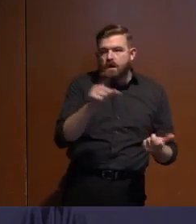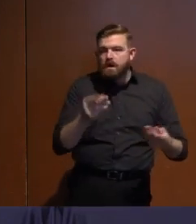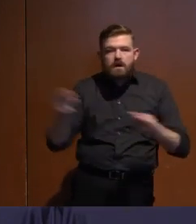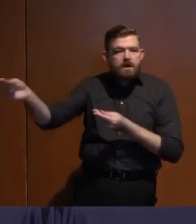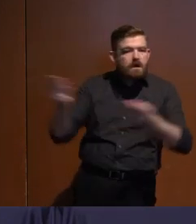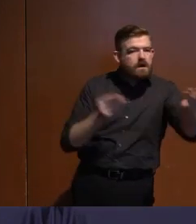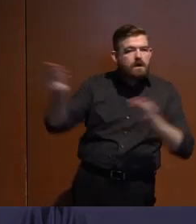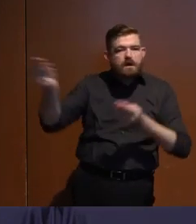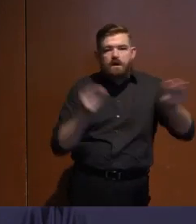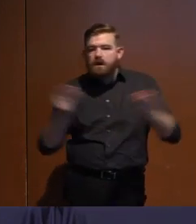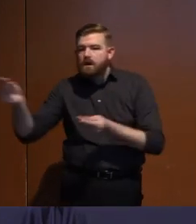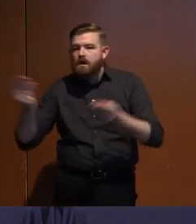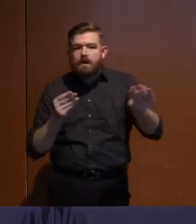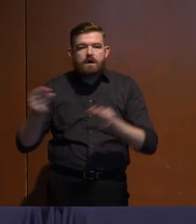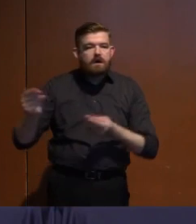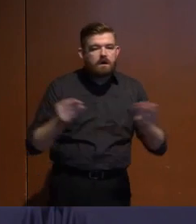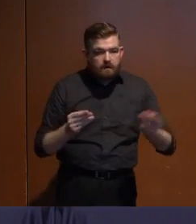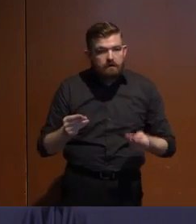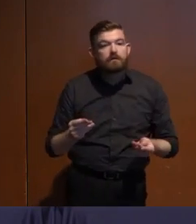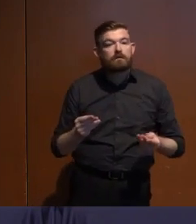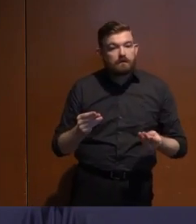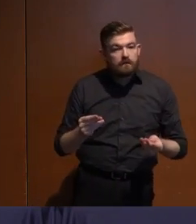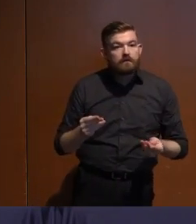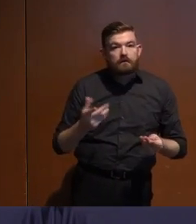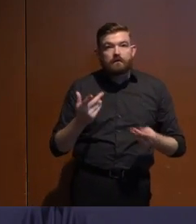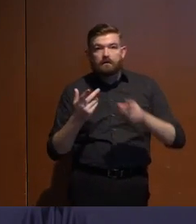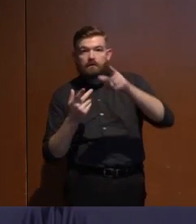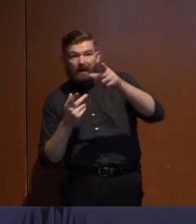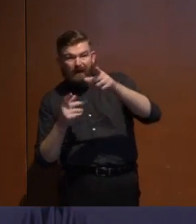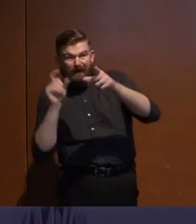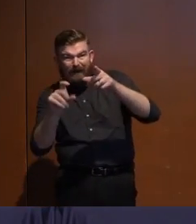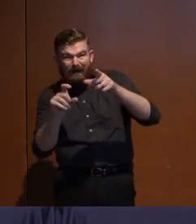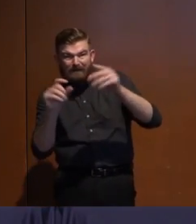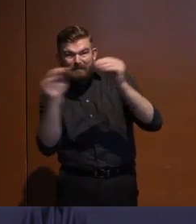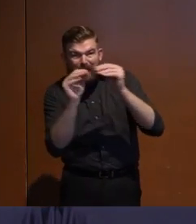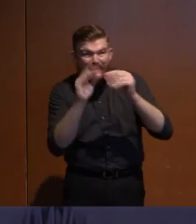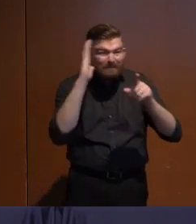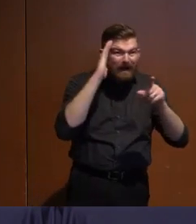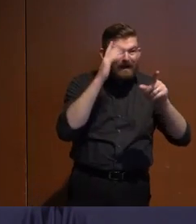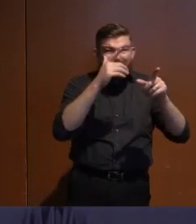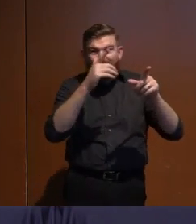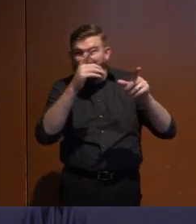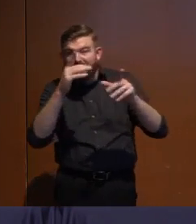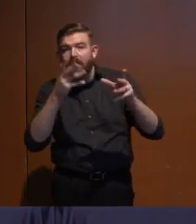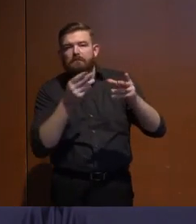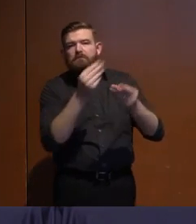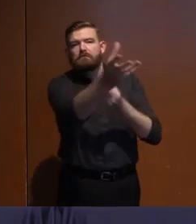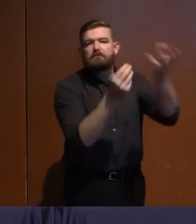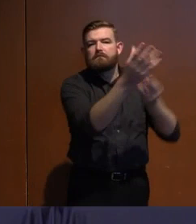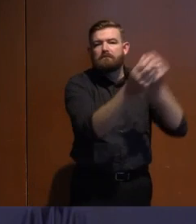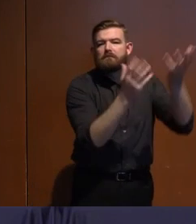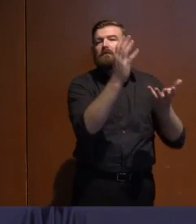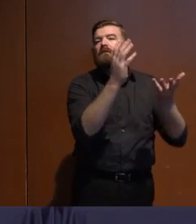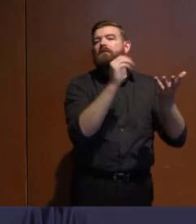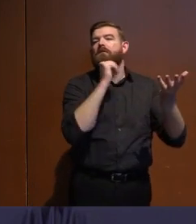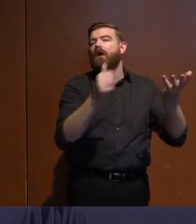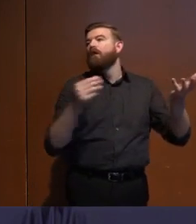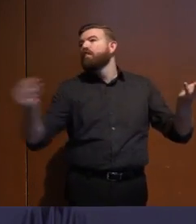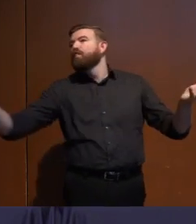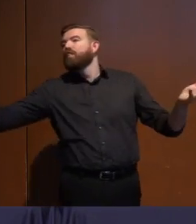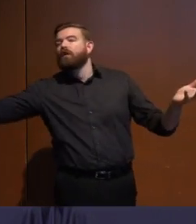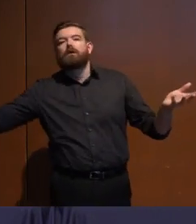we have directed them to, and as our level 1 hospitals prepare to help us administer the field medical stations that are